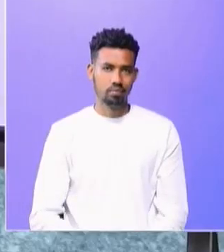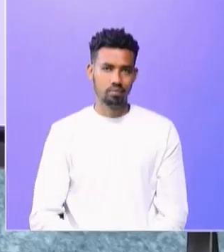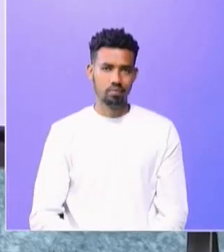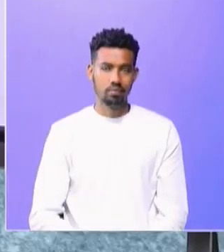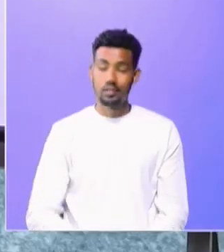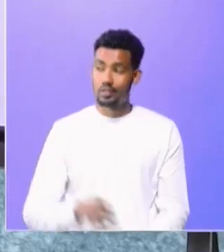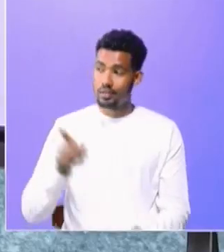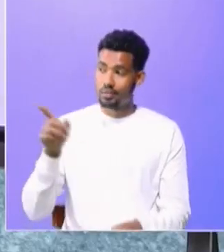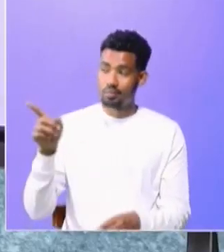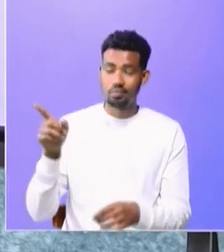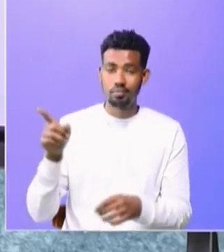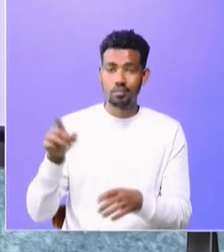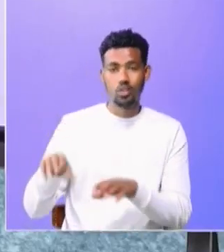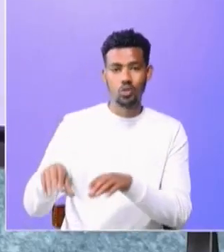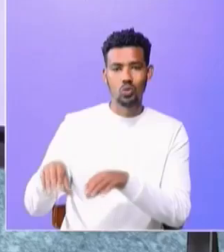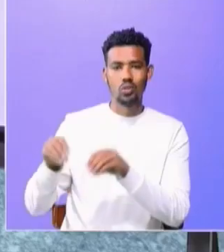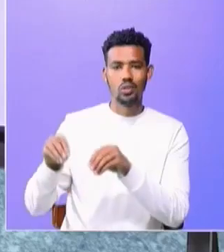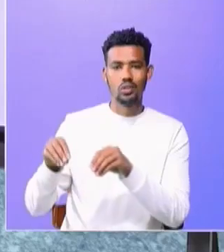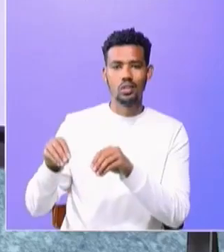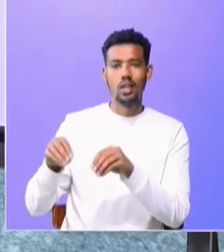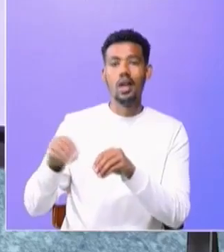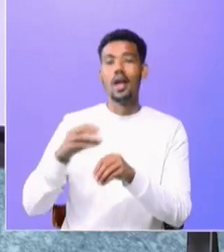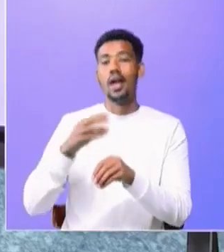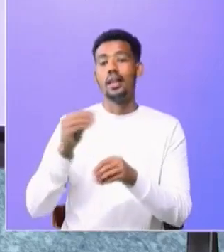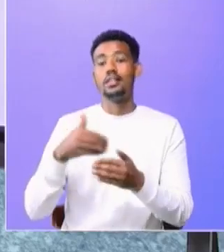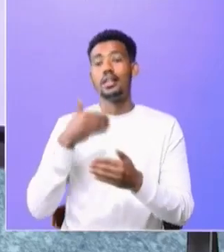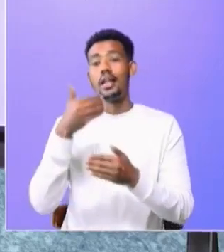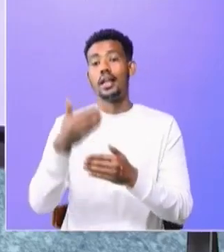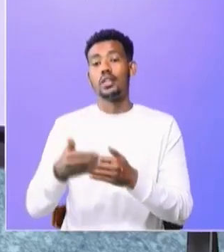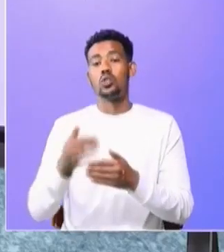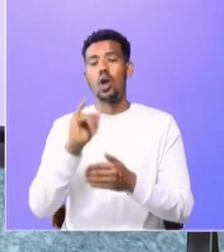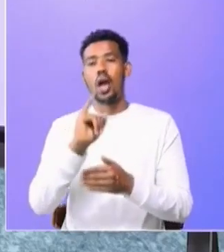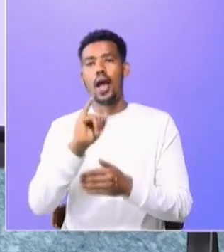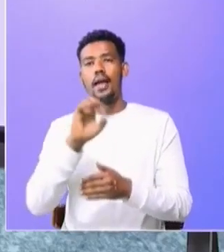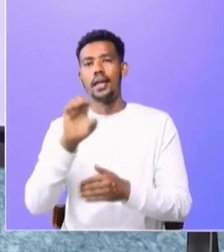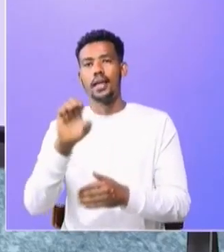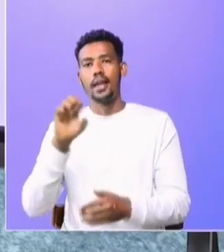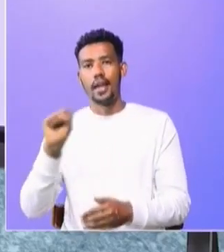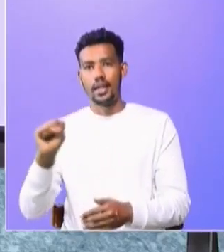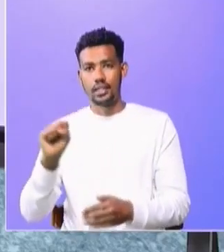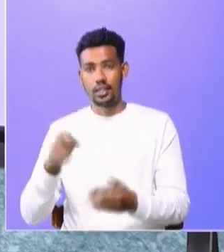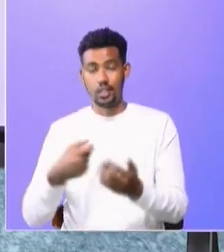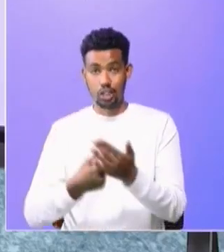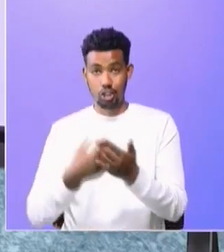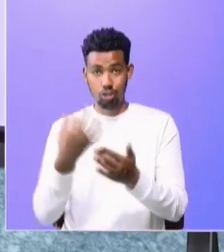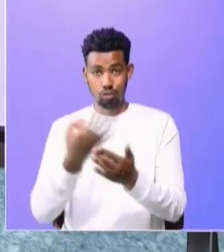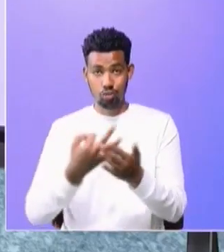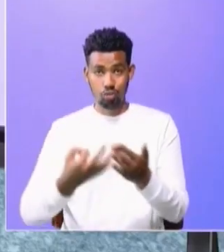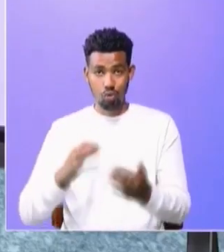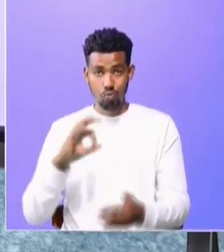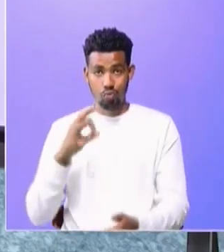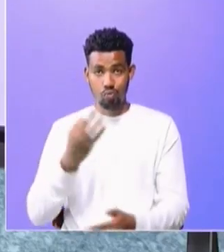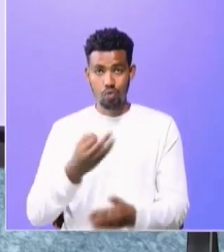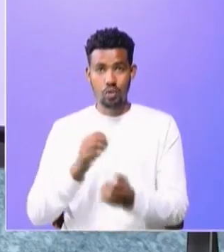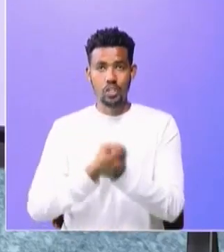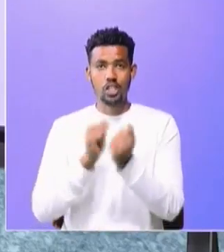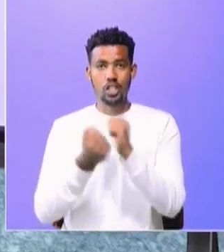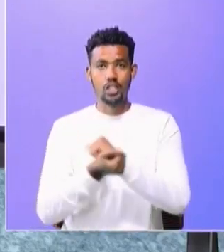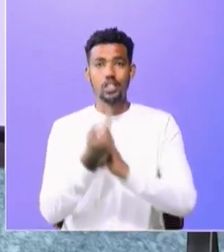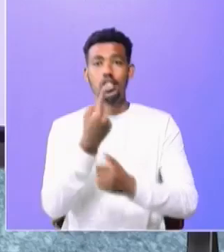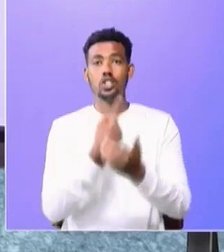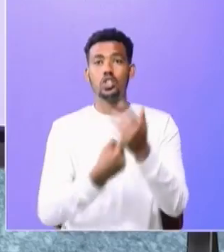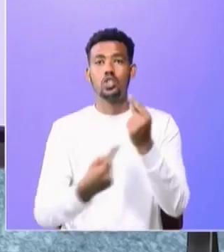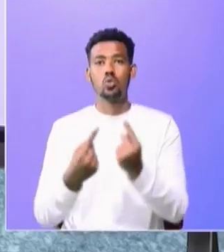Here is students. And the next one, ies. We can use this form of changing singular to